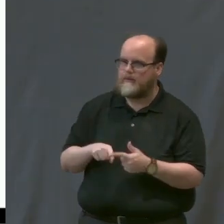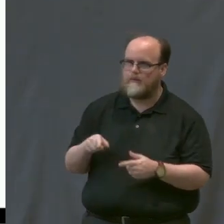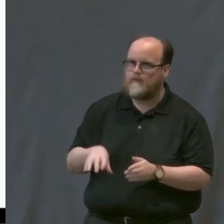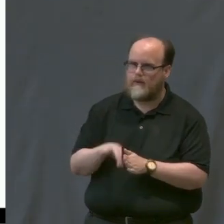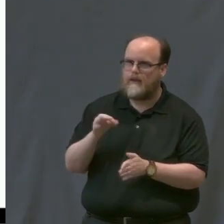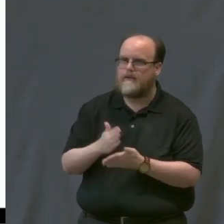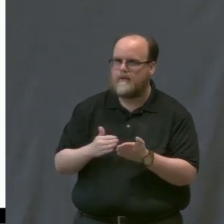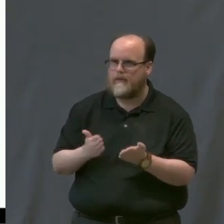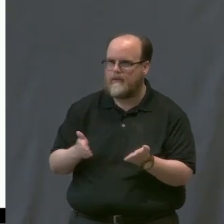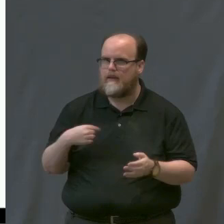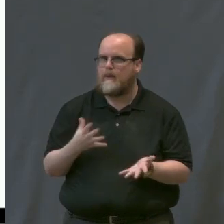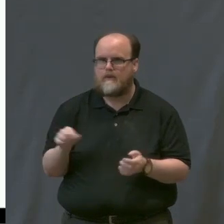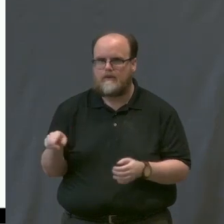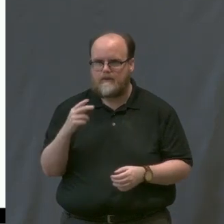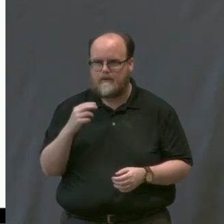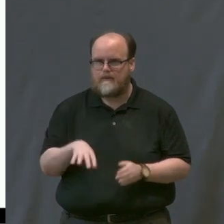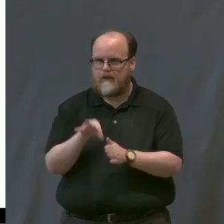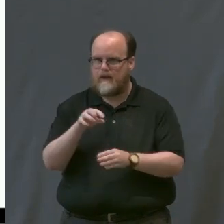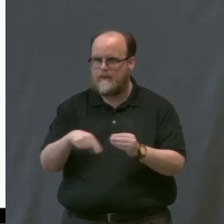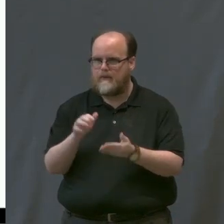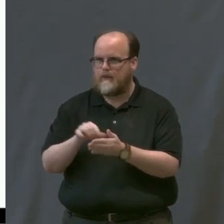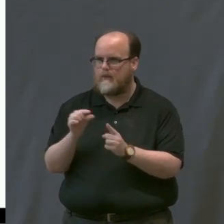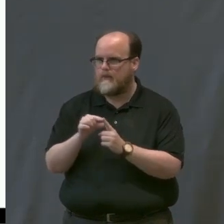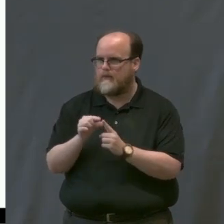finding some of the things that I want you to find about this word.